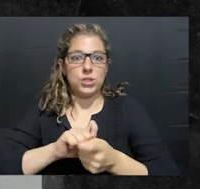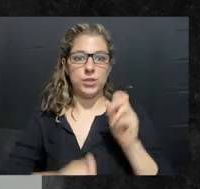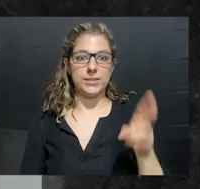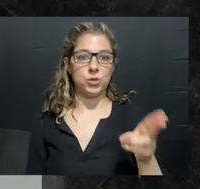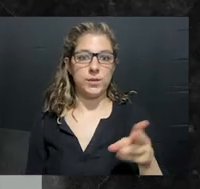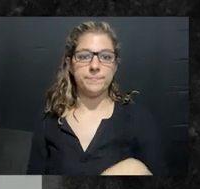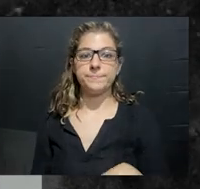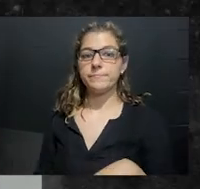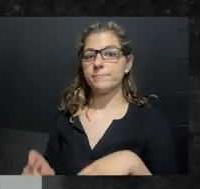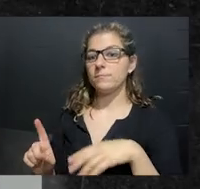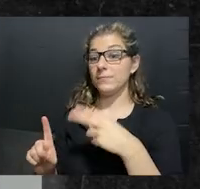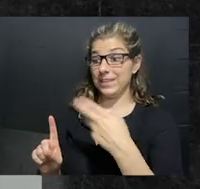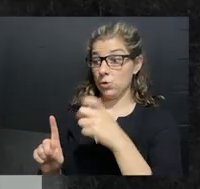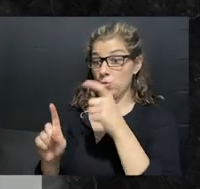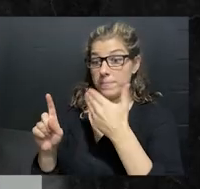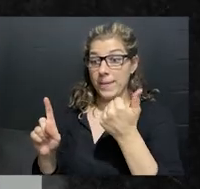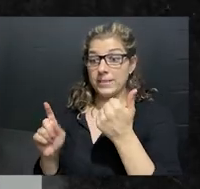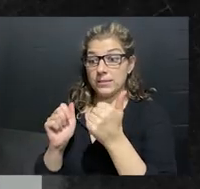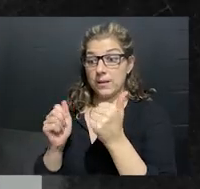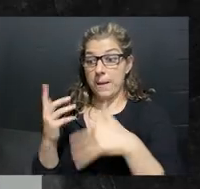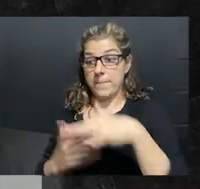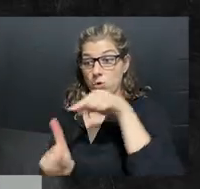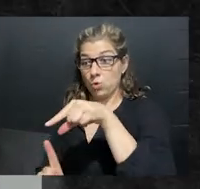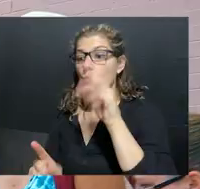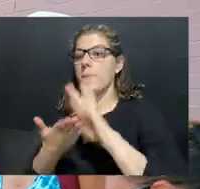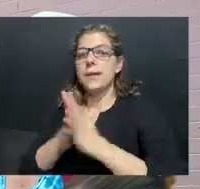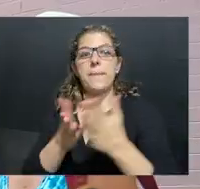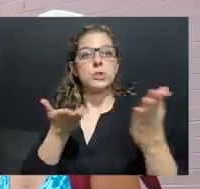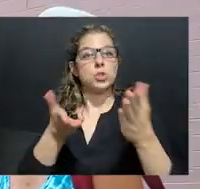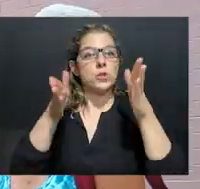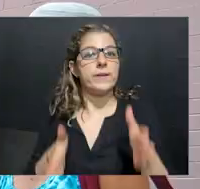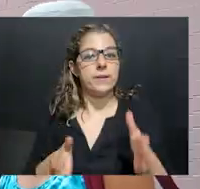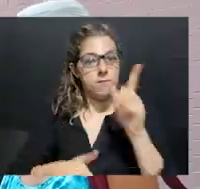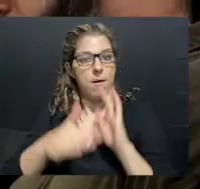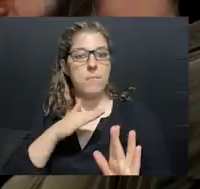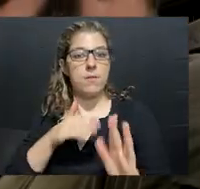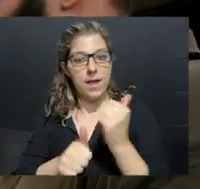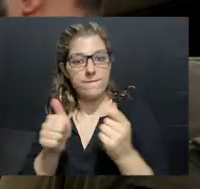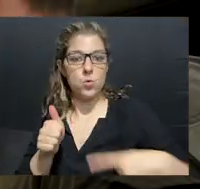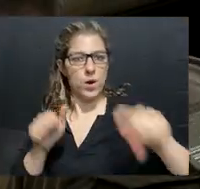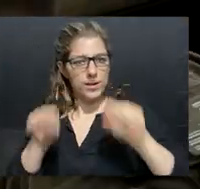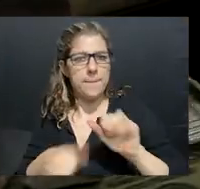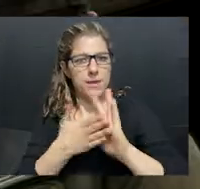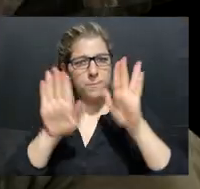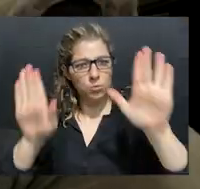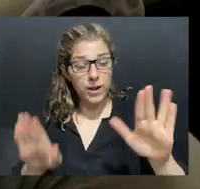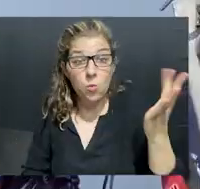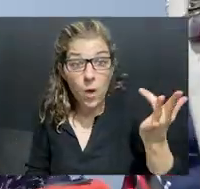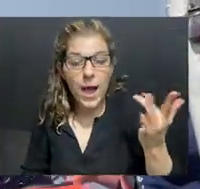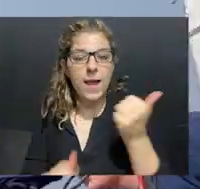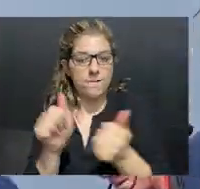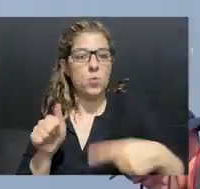He who is greatest among you shall be a servant. Everybody can be great because